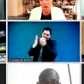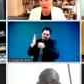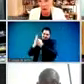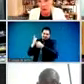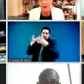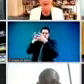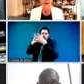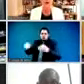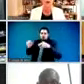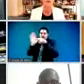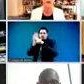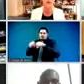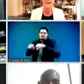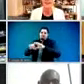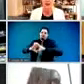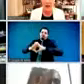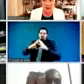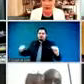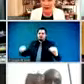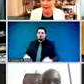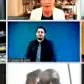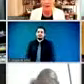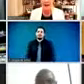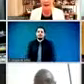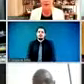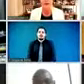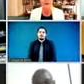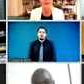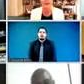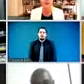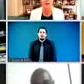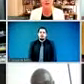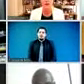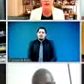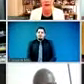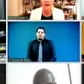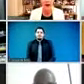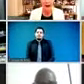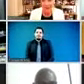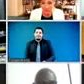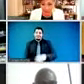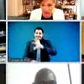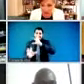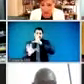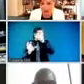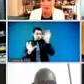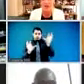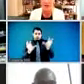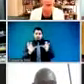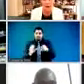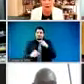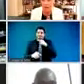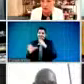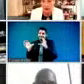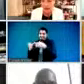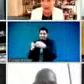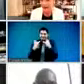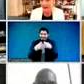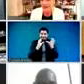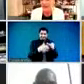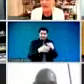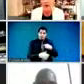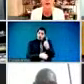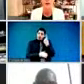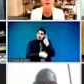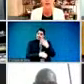should all be on one front together. It has been an absolute delight for me to be here. I very much appreciate all of your